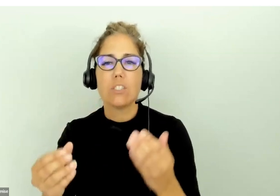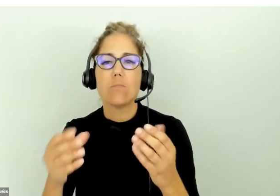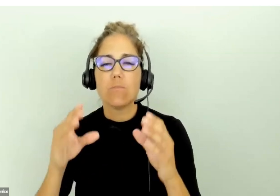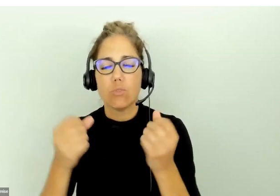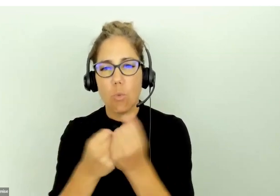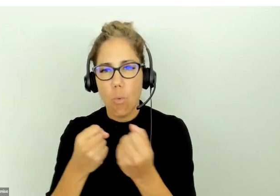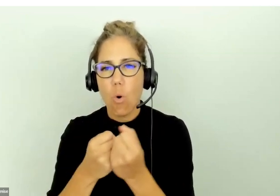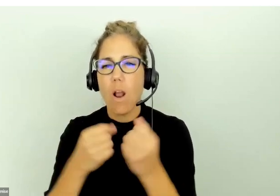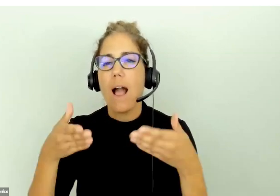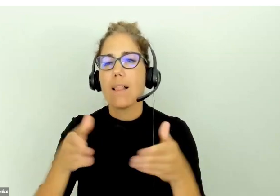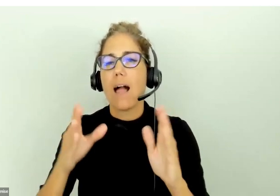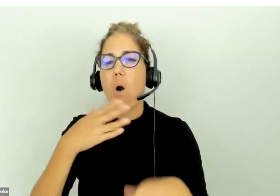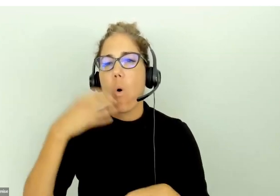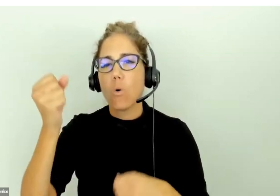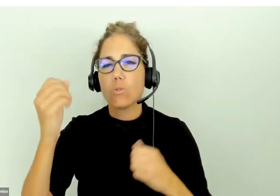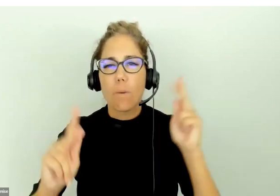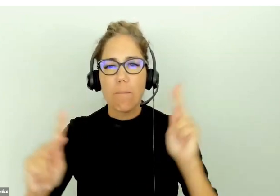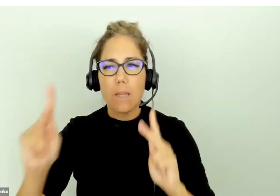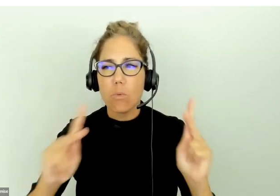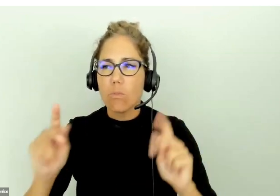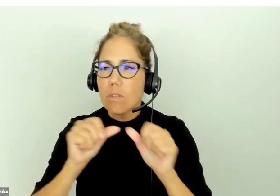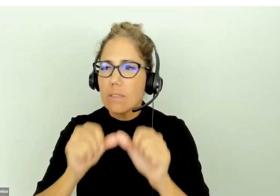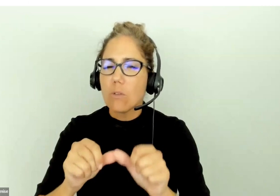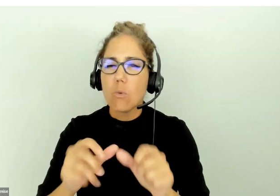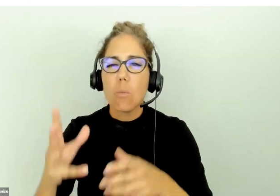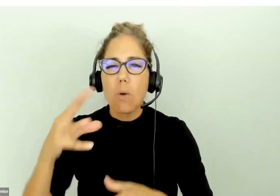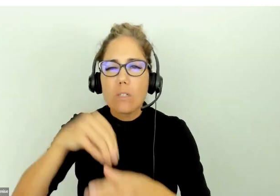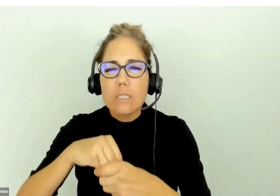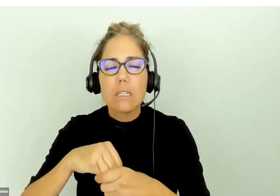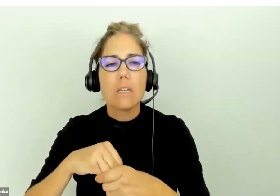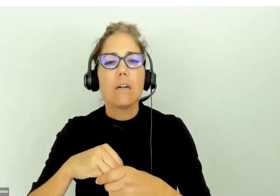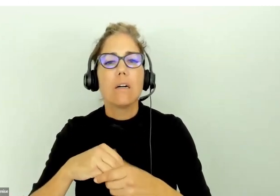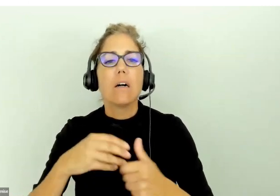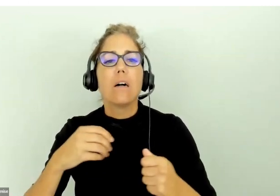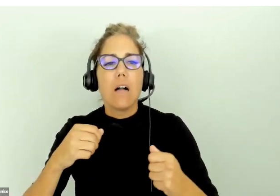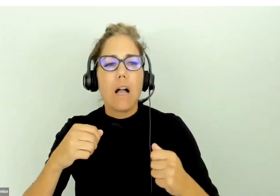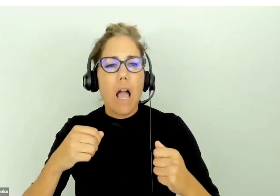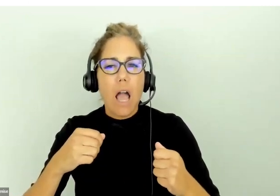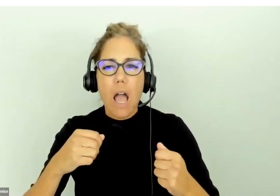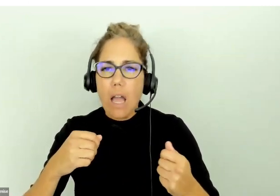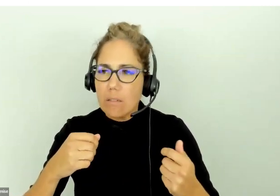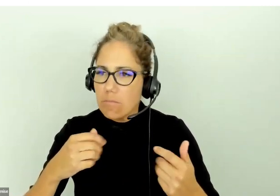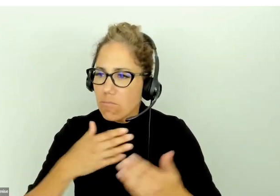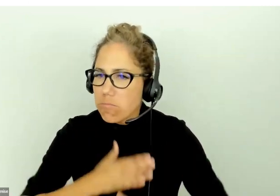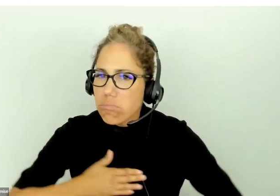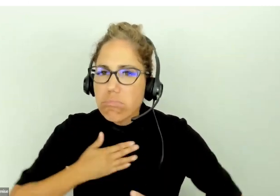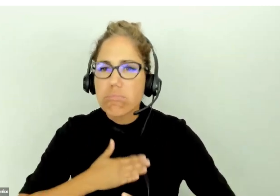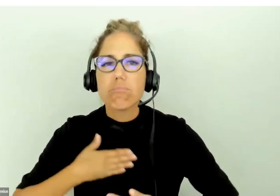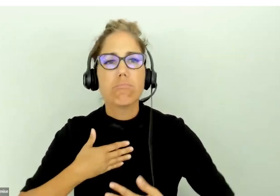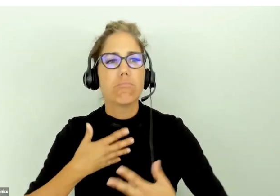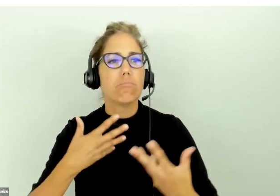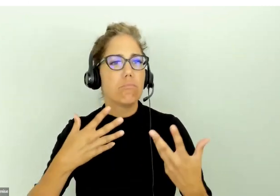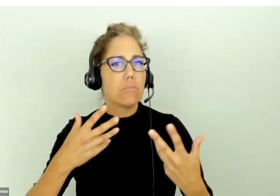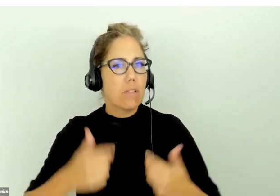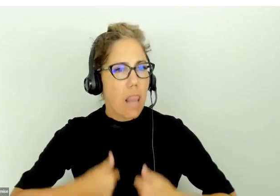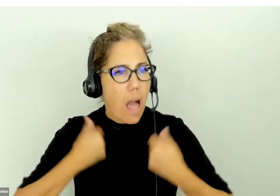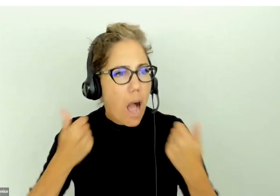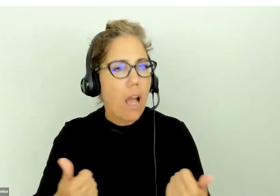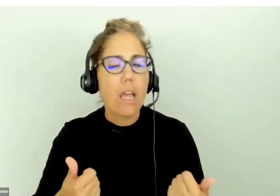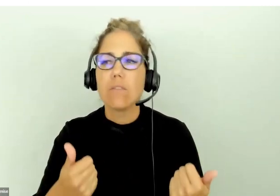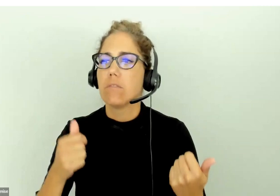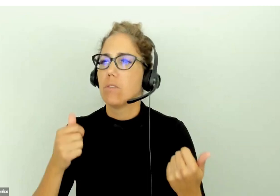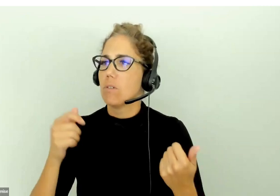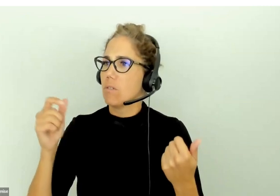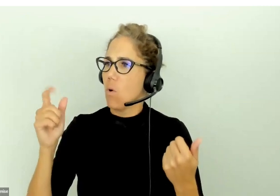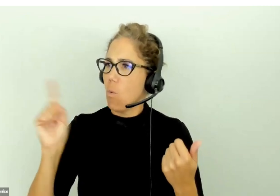to continue participating and enjoy full lives and experiences in the settings that they choose to